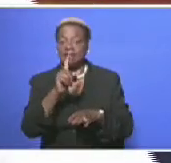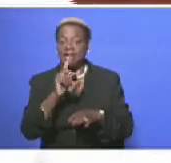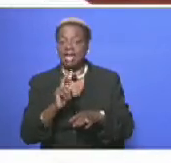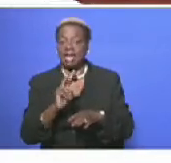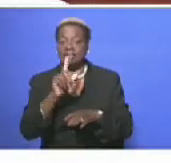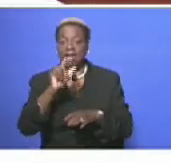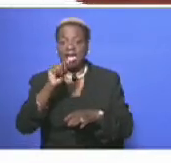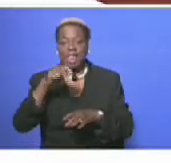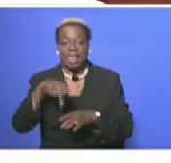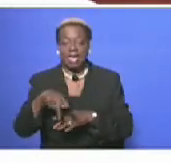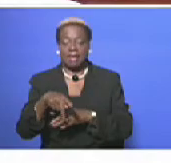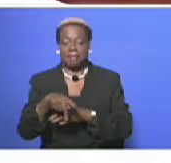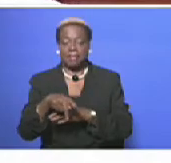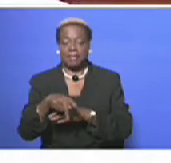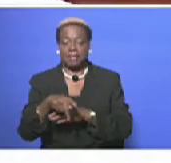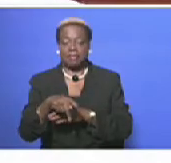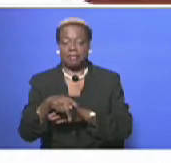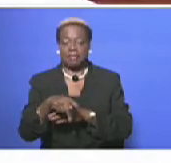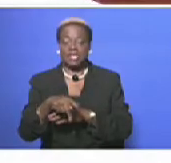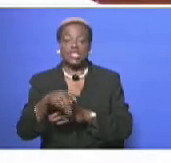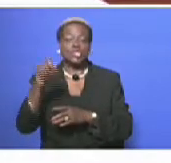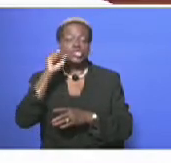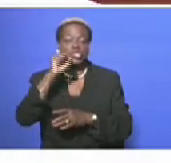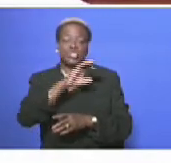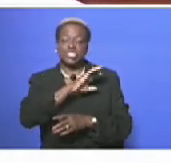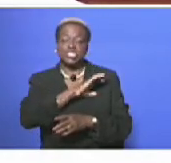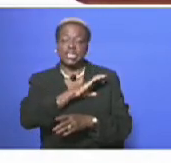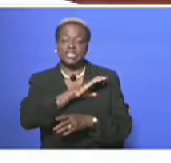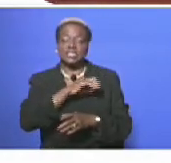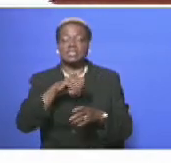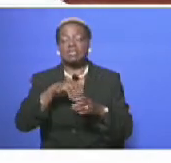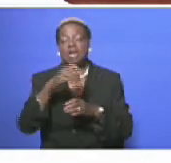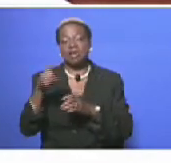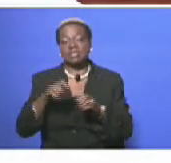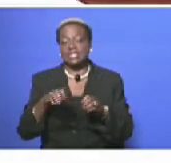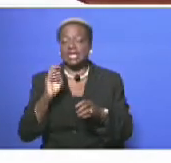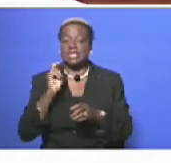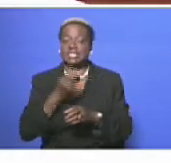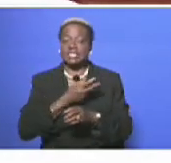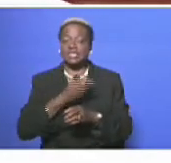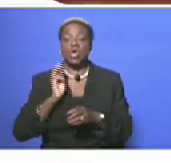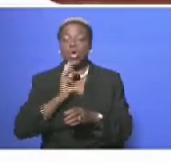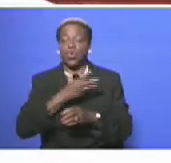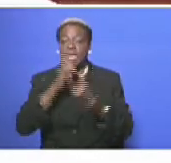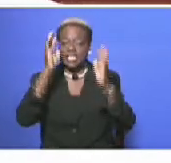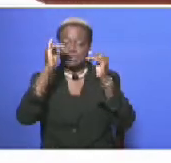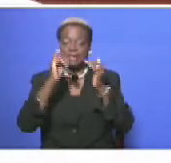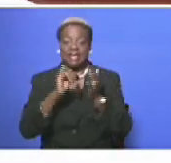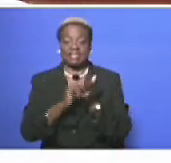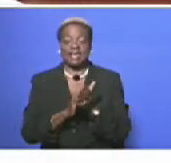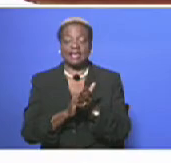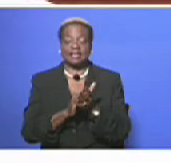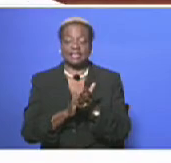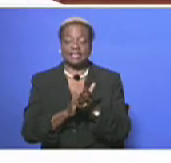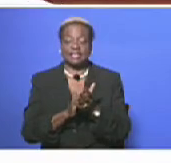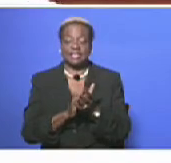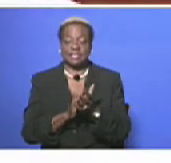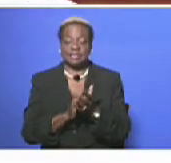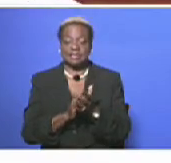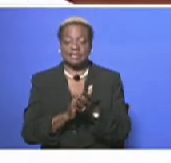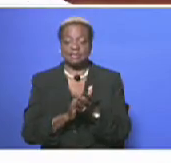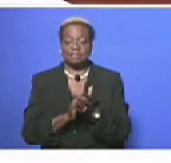so. Then Susan Chase outdueled us. Well, we expect that. We got some little TLC to do to Lady